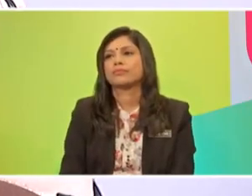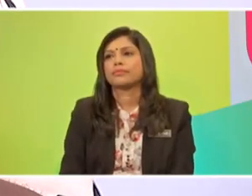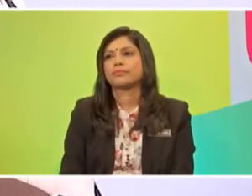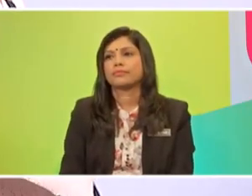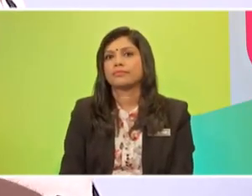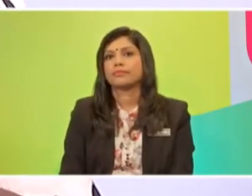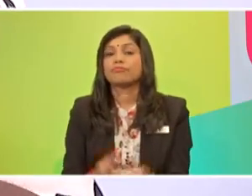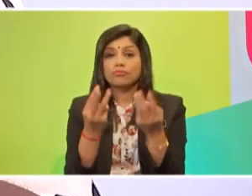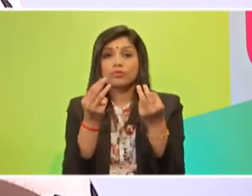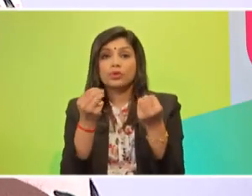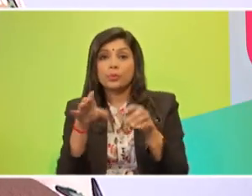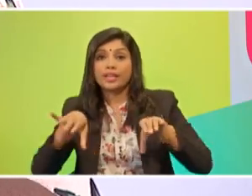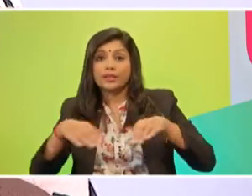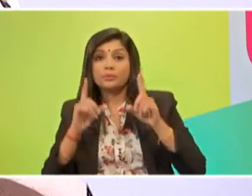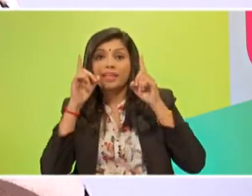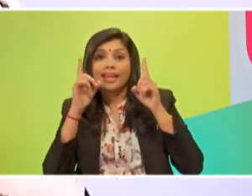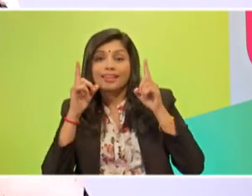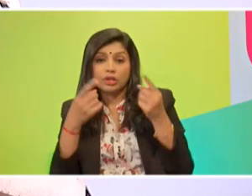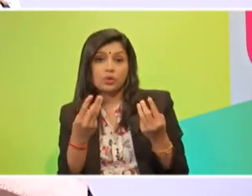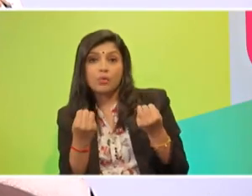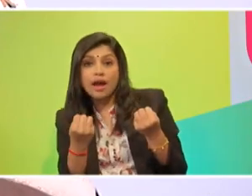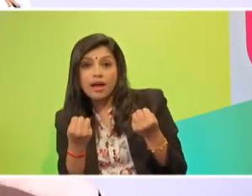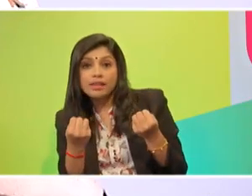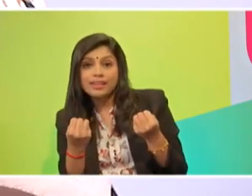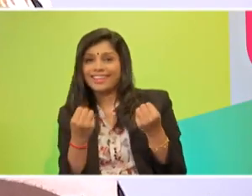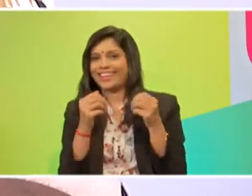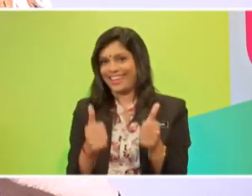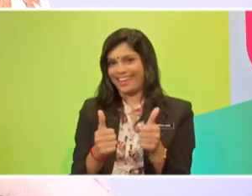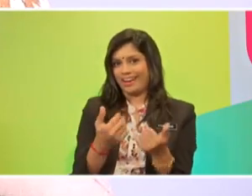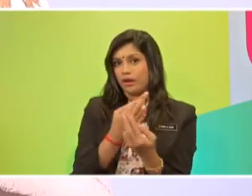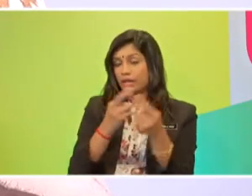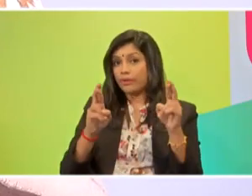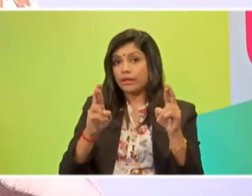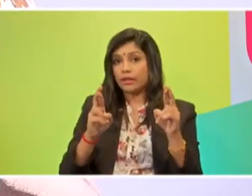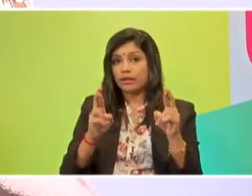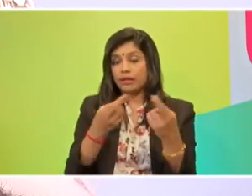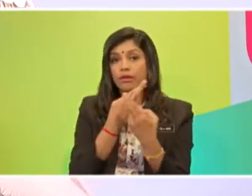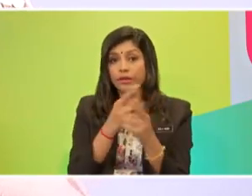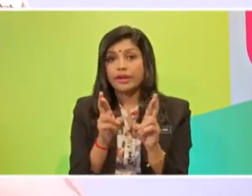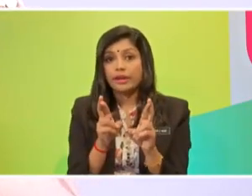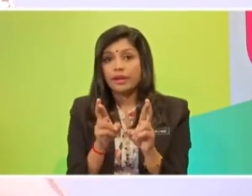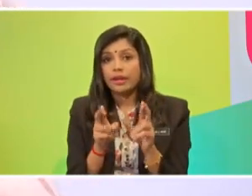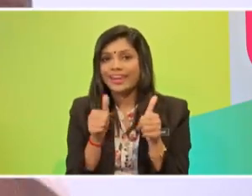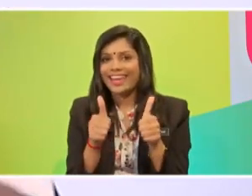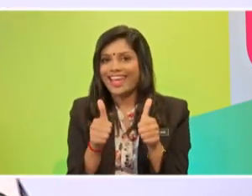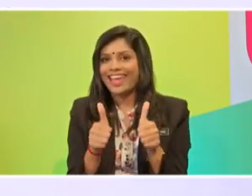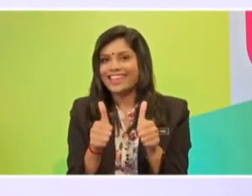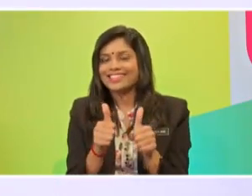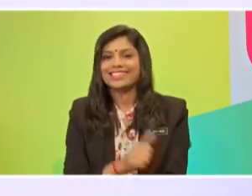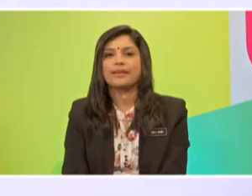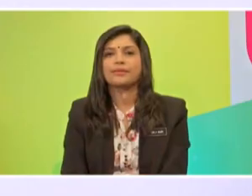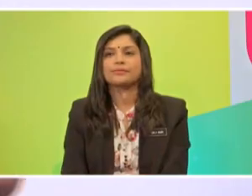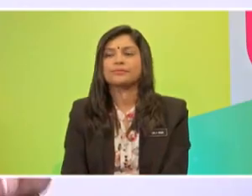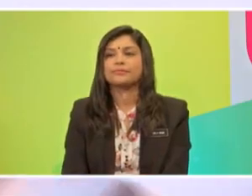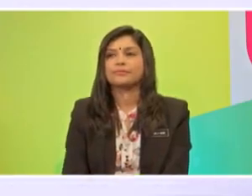Okay. We have this. Okay. Are you ready to do it, Sean? Yes. Okay, let's